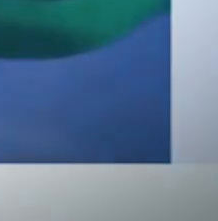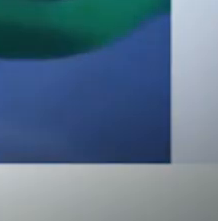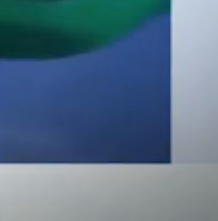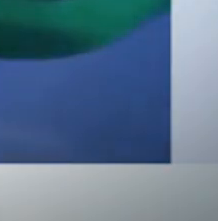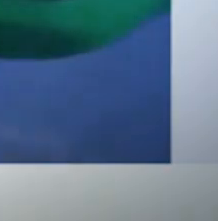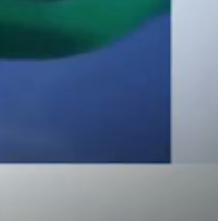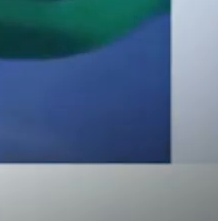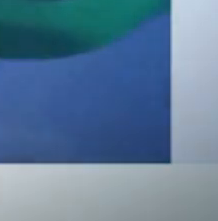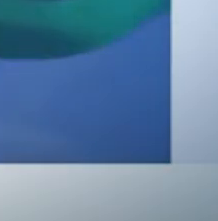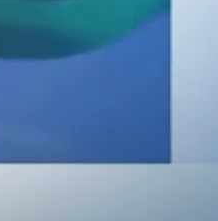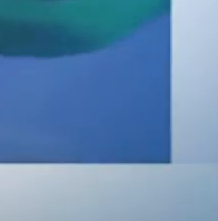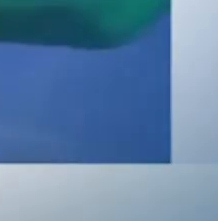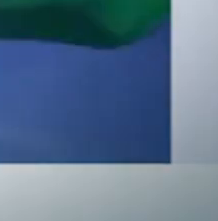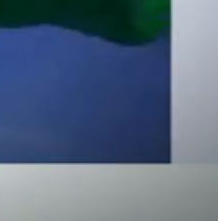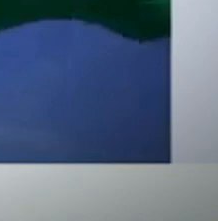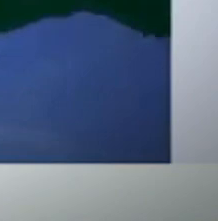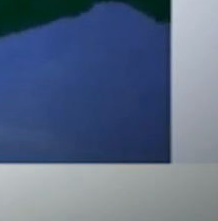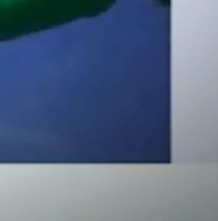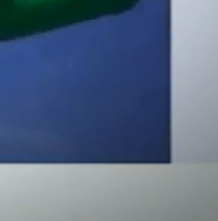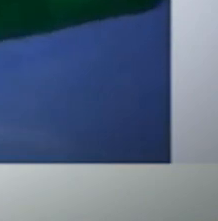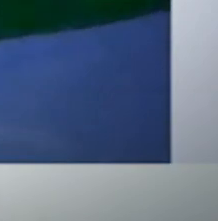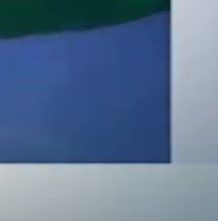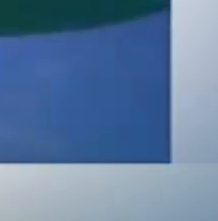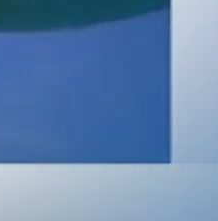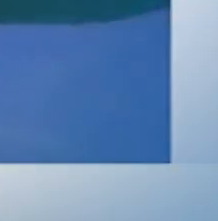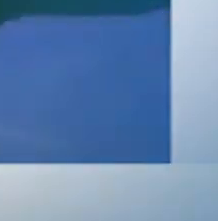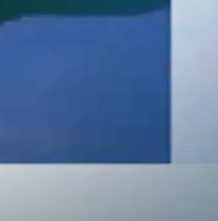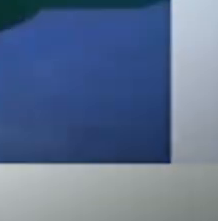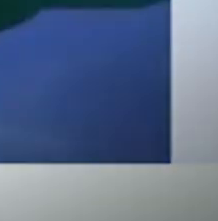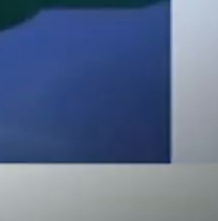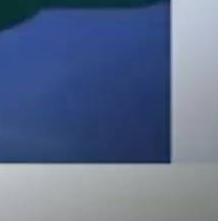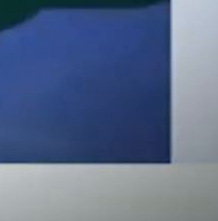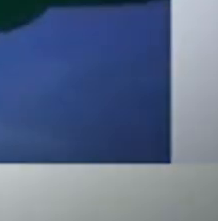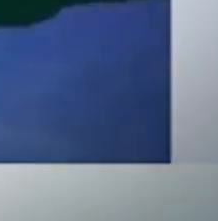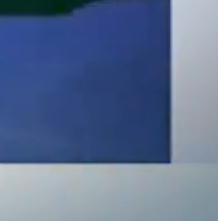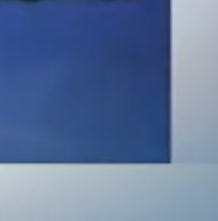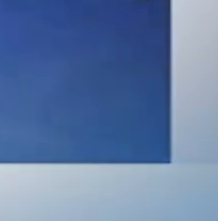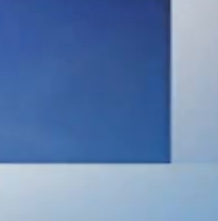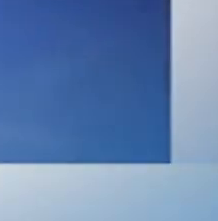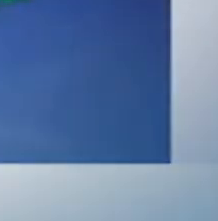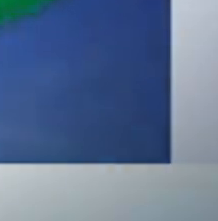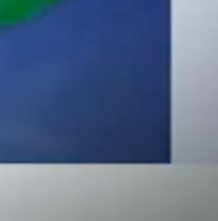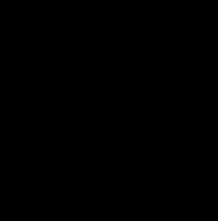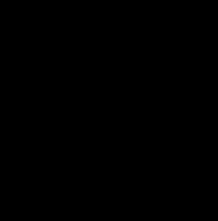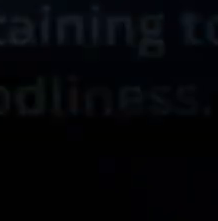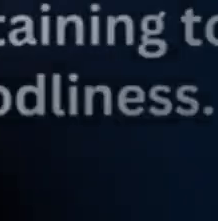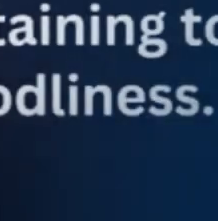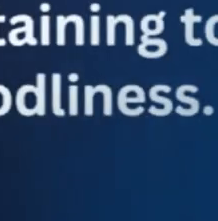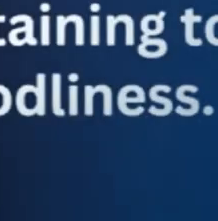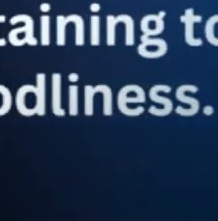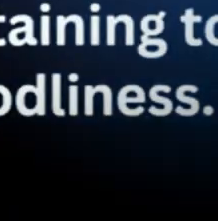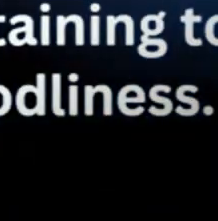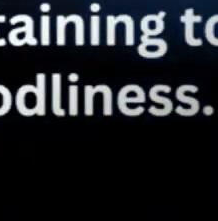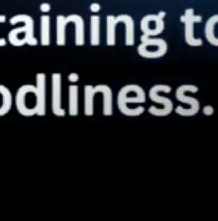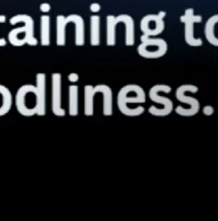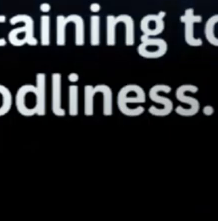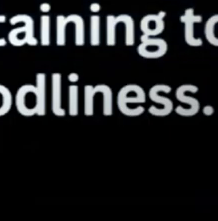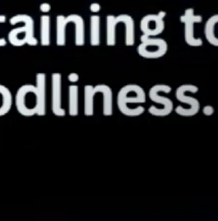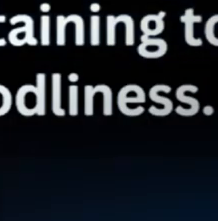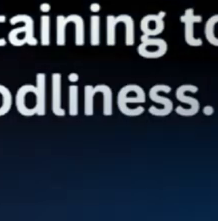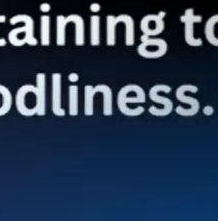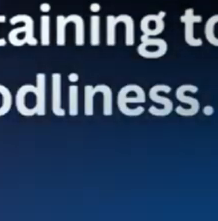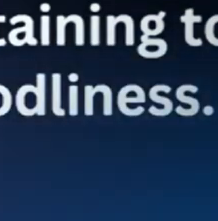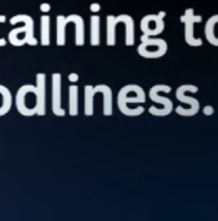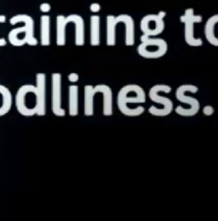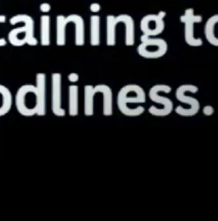But listen, brothers and sisters, God created us and blessed us and made us